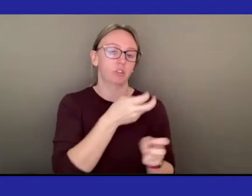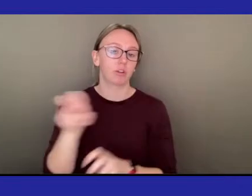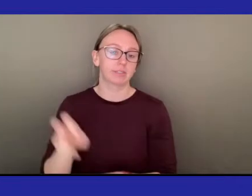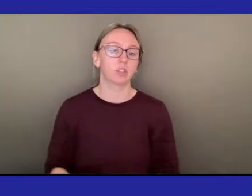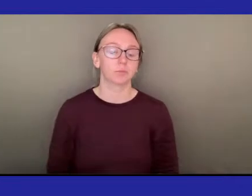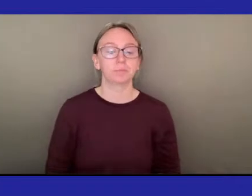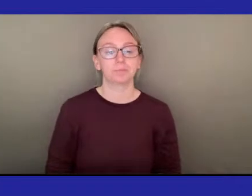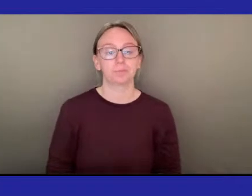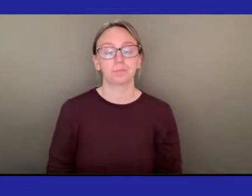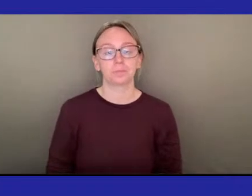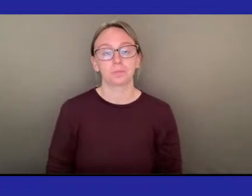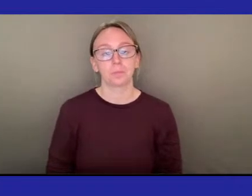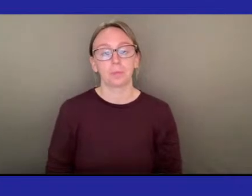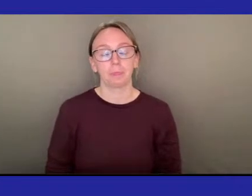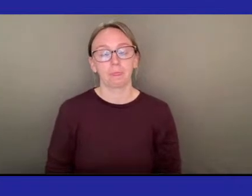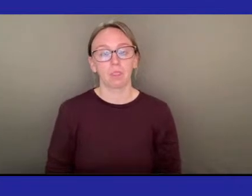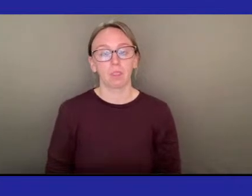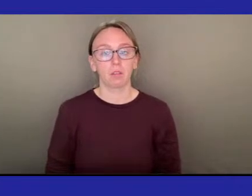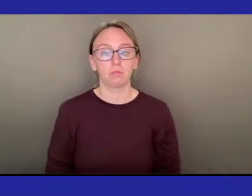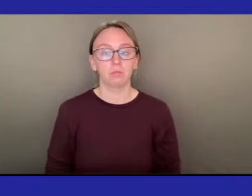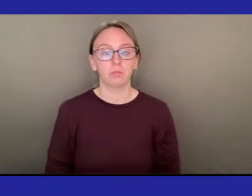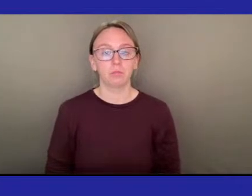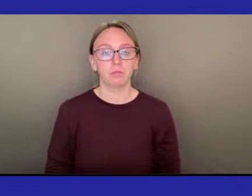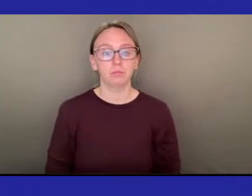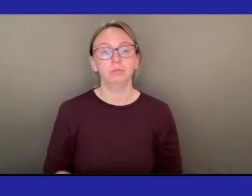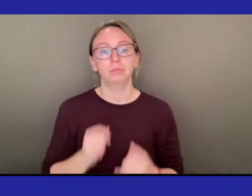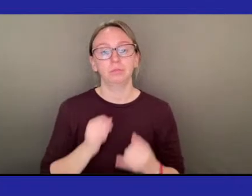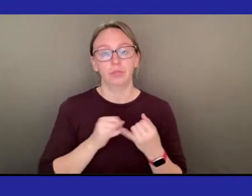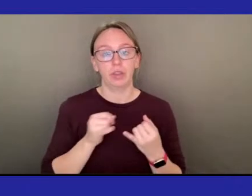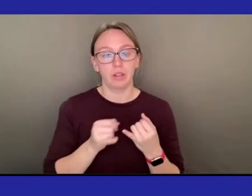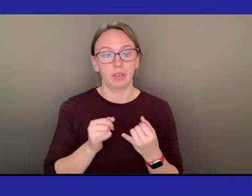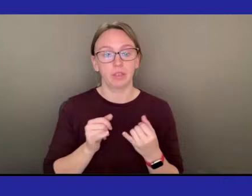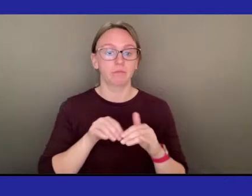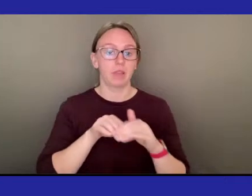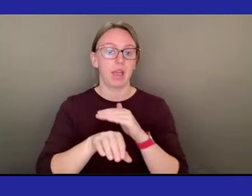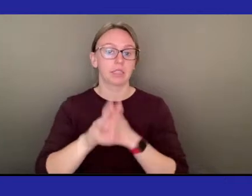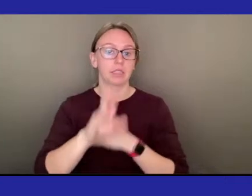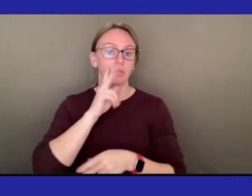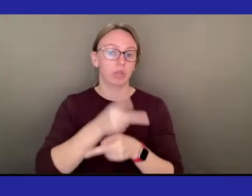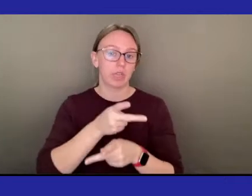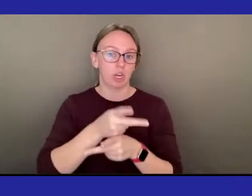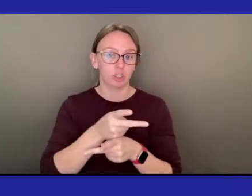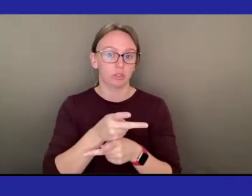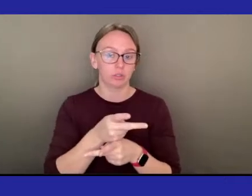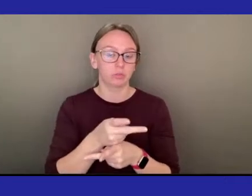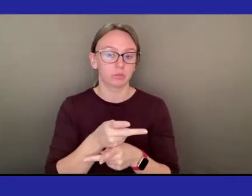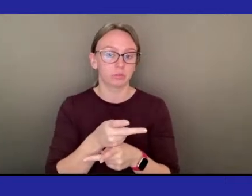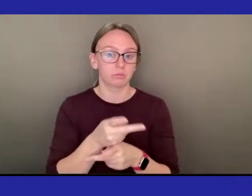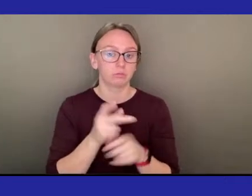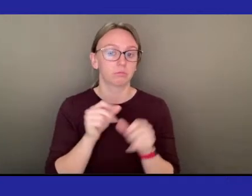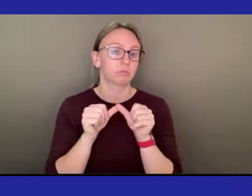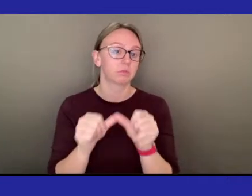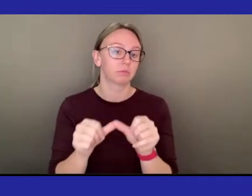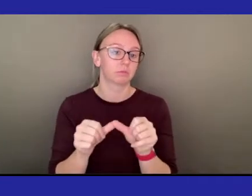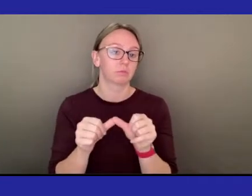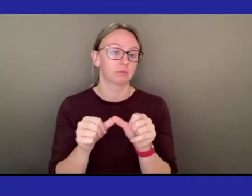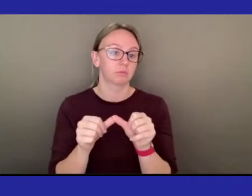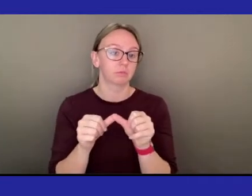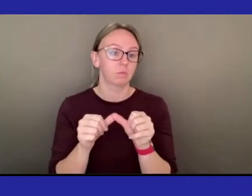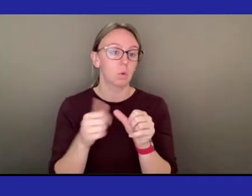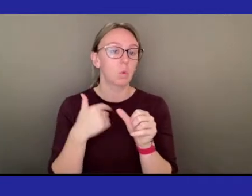Okay, next. And then finally, our access to care. Continue to see NYC